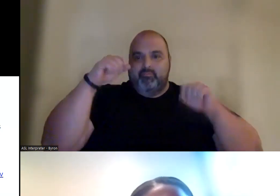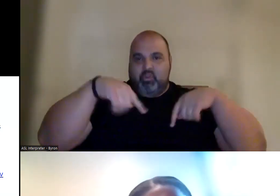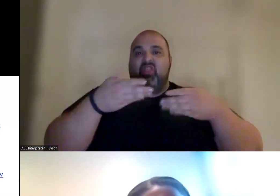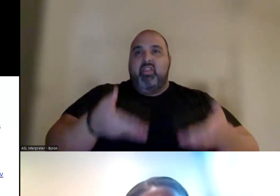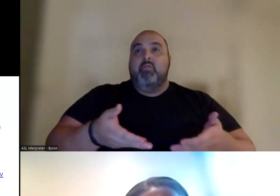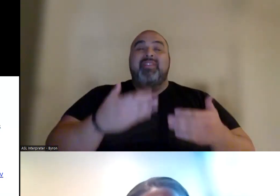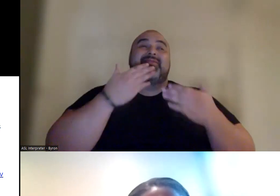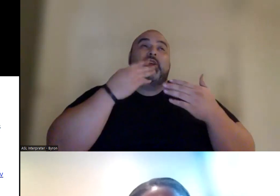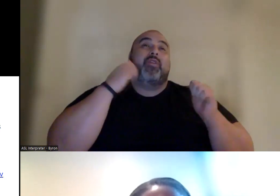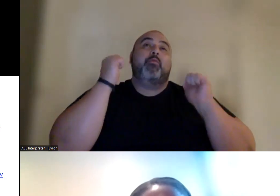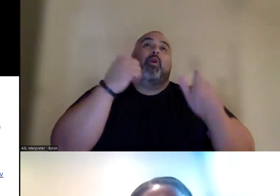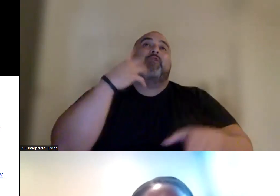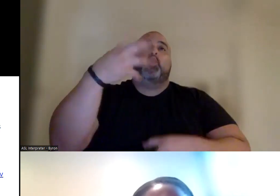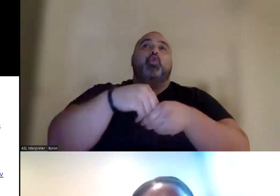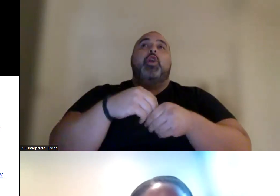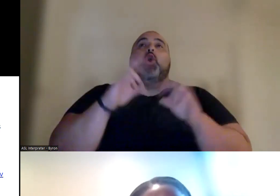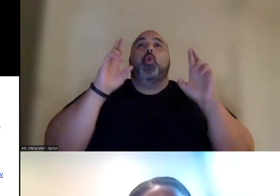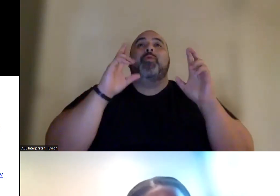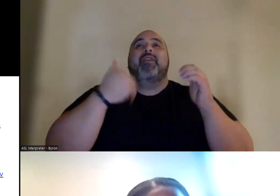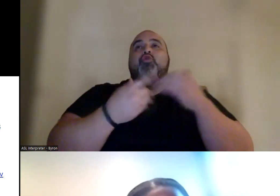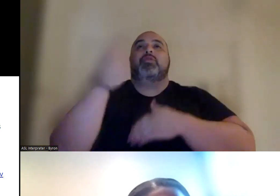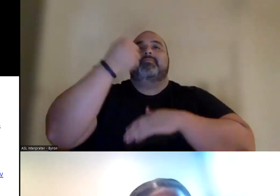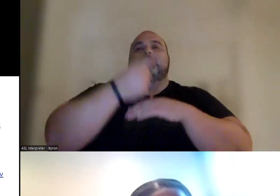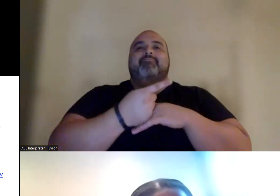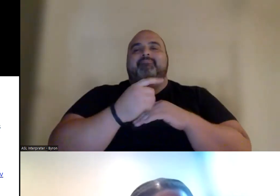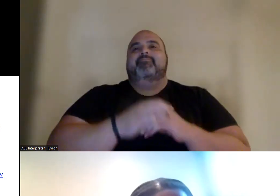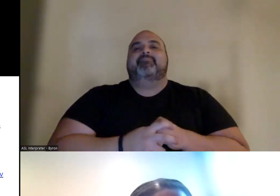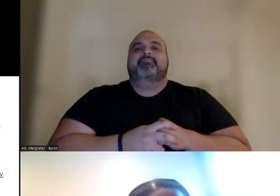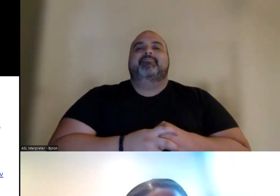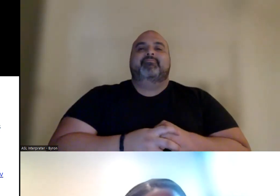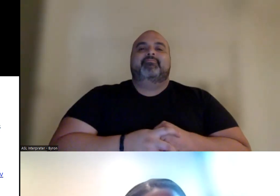a big thanks, everybody, for joining. I hope you all have a wonderful rest of your day.